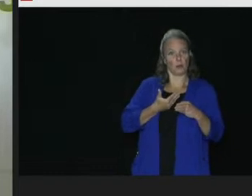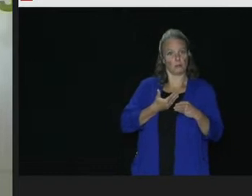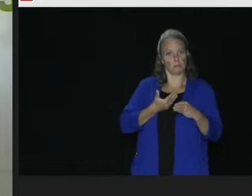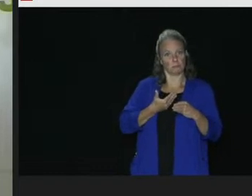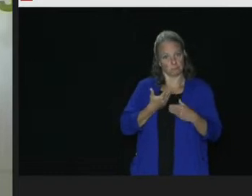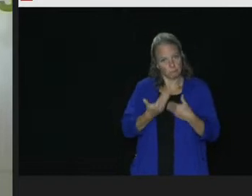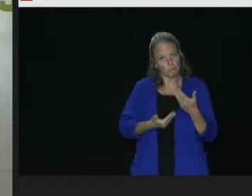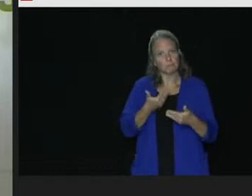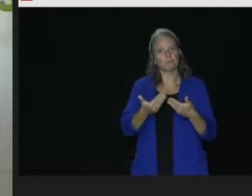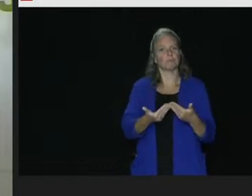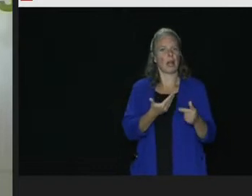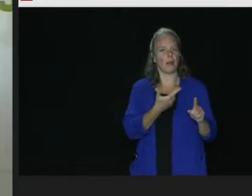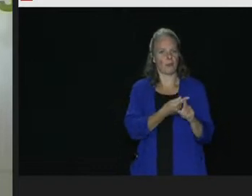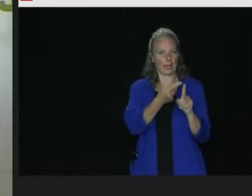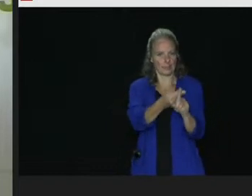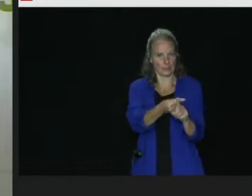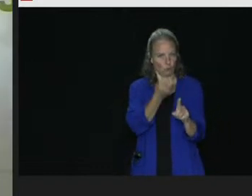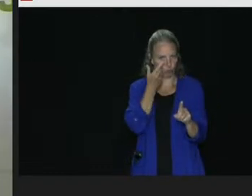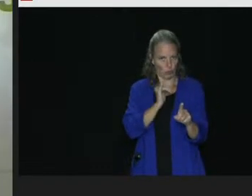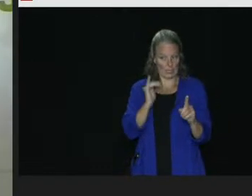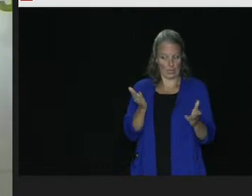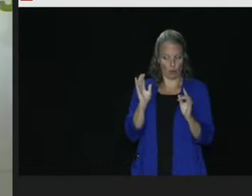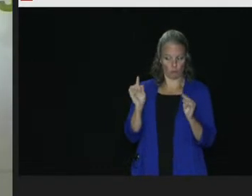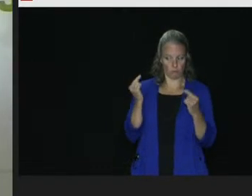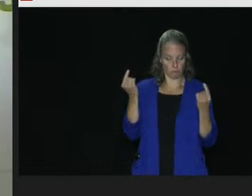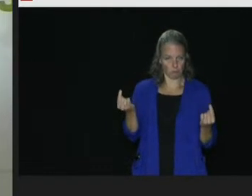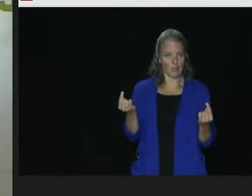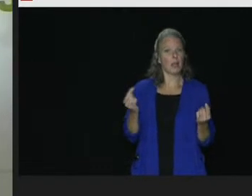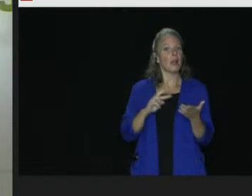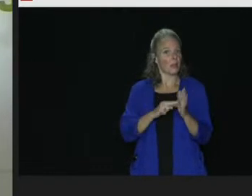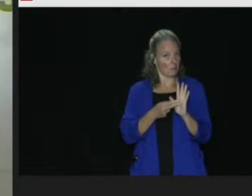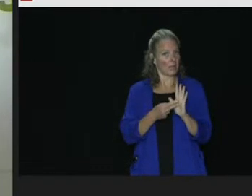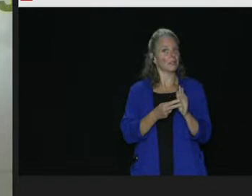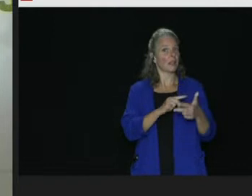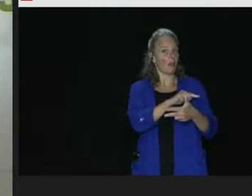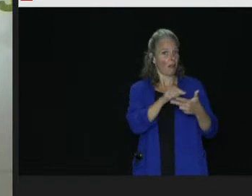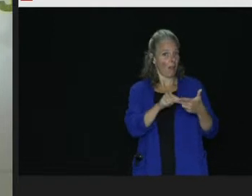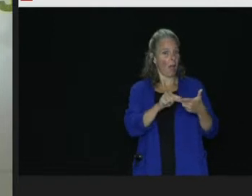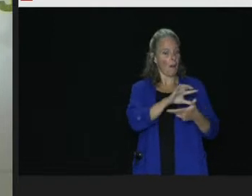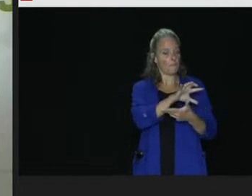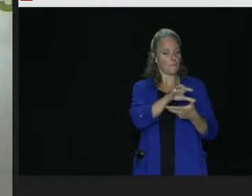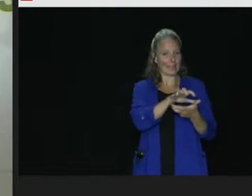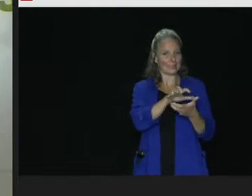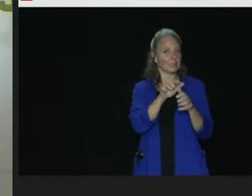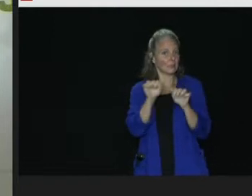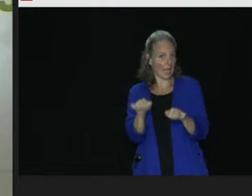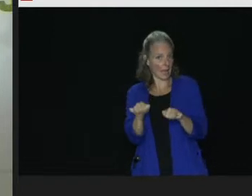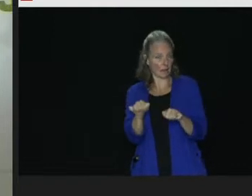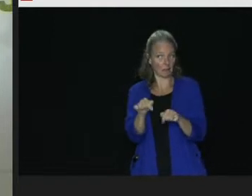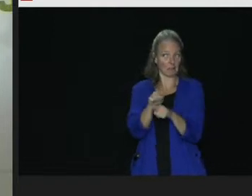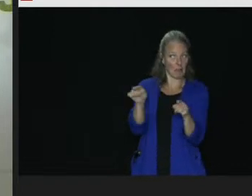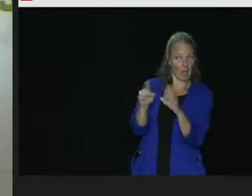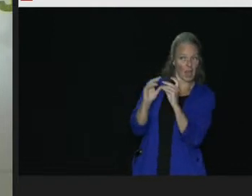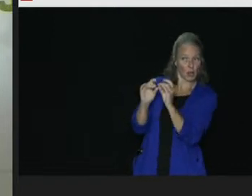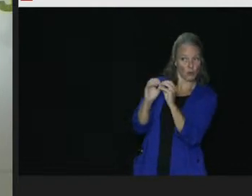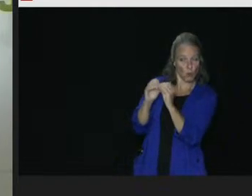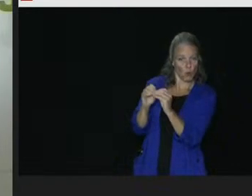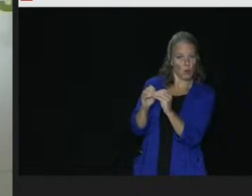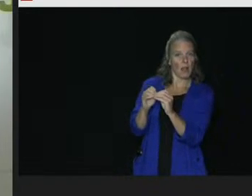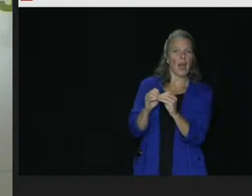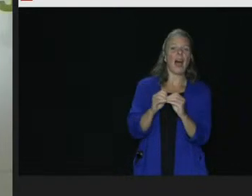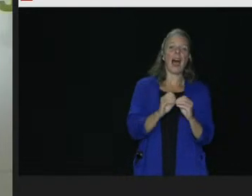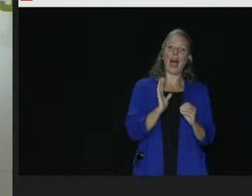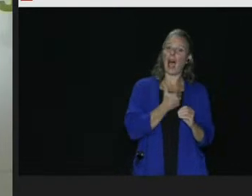have been deploying in Canada, which includes mixed dose schedules as well as a stretch